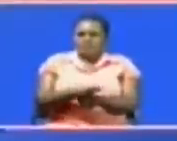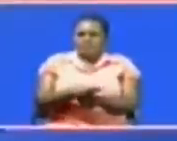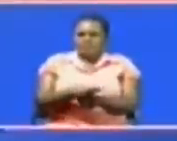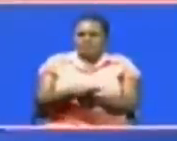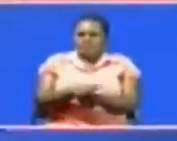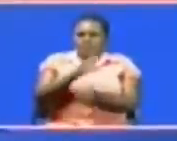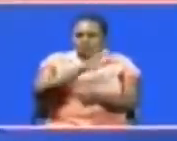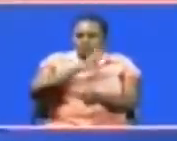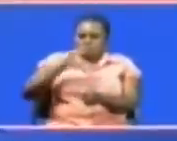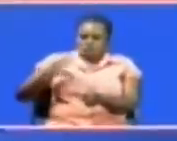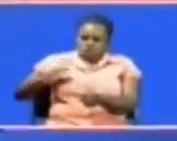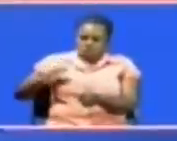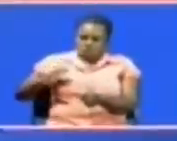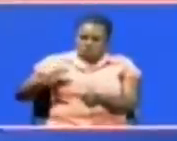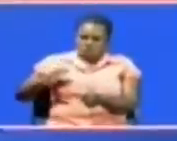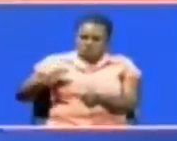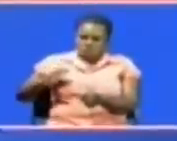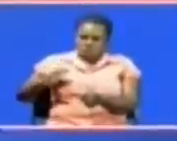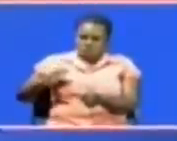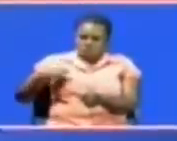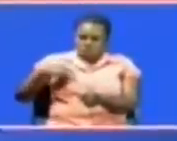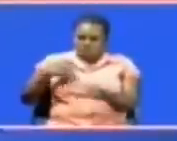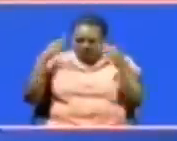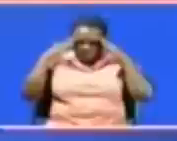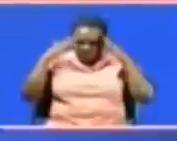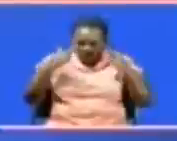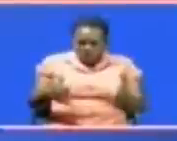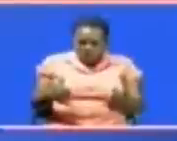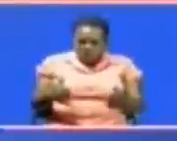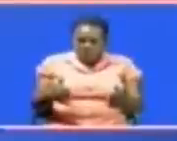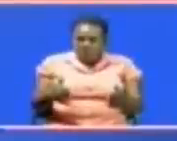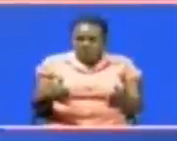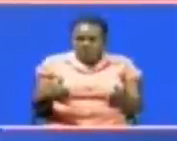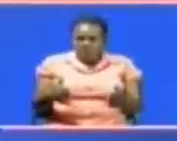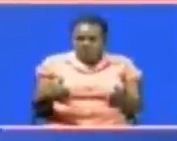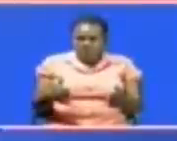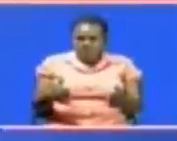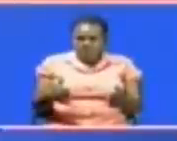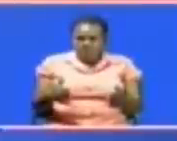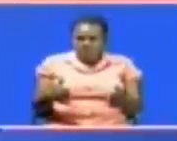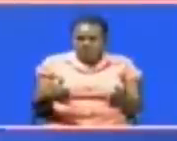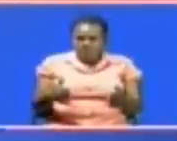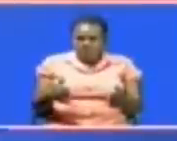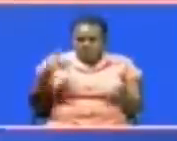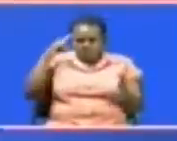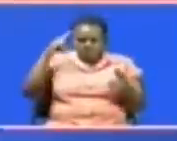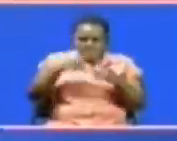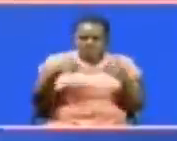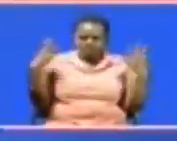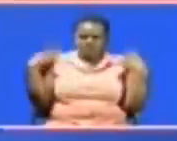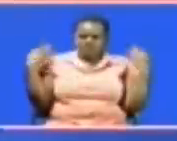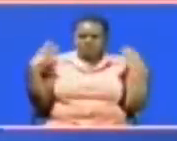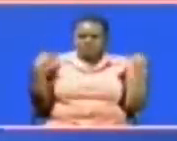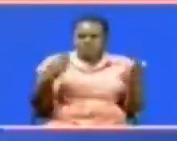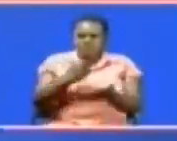There's a commission, actually, what we are completely beholden to, doing a very objective exercise. Mm-hmm. Driven by some